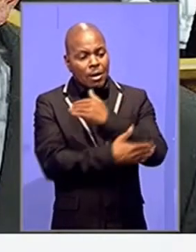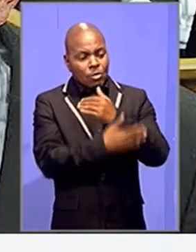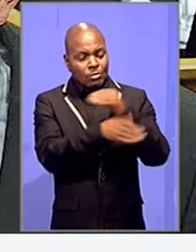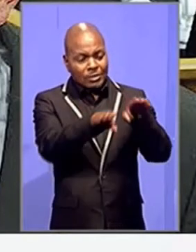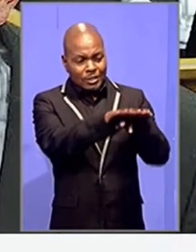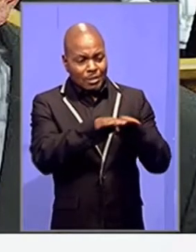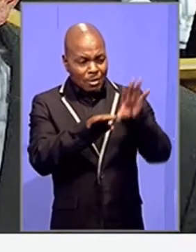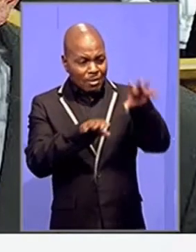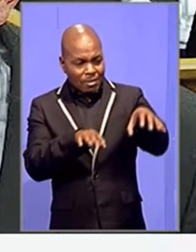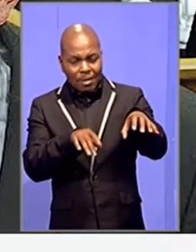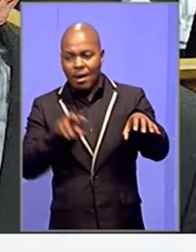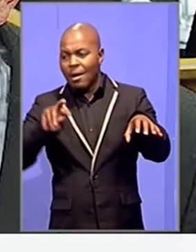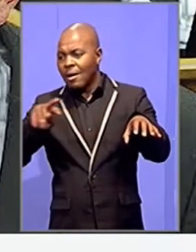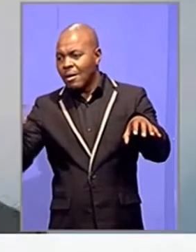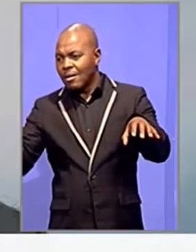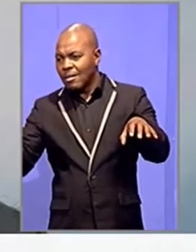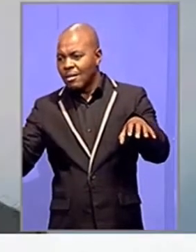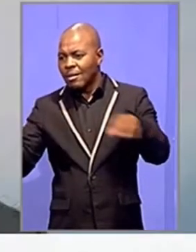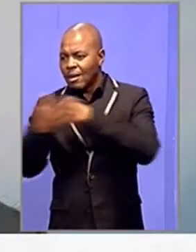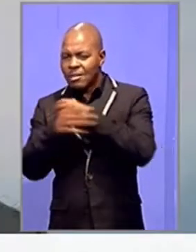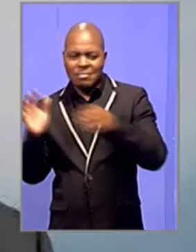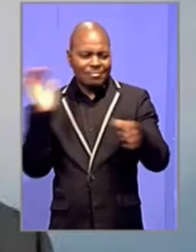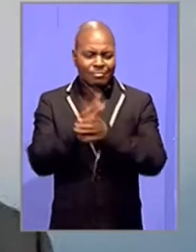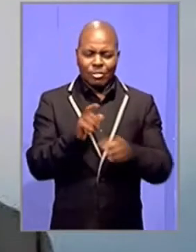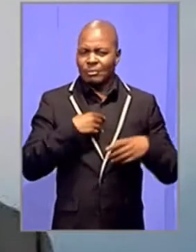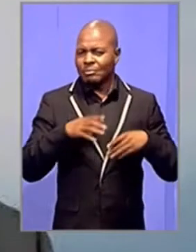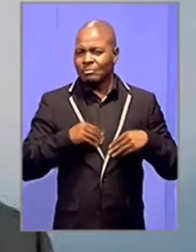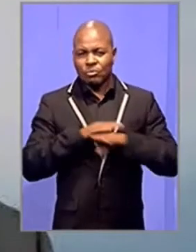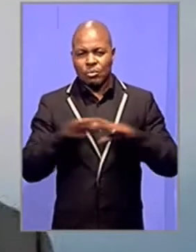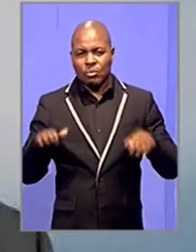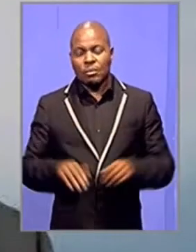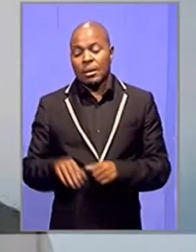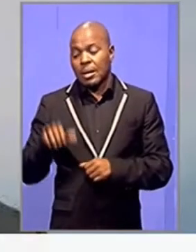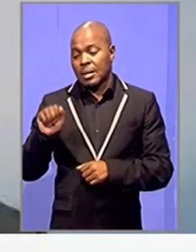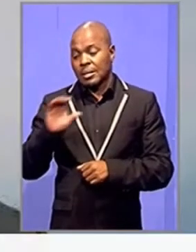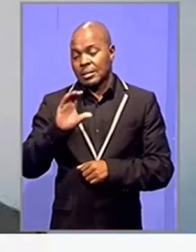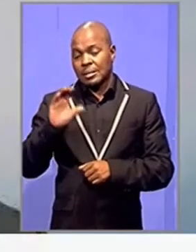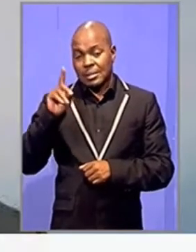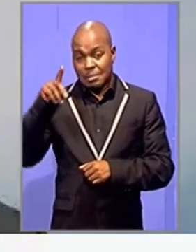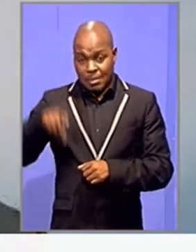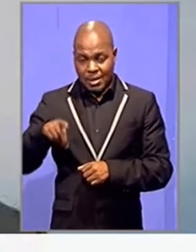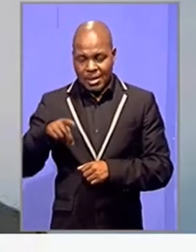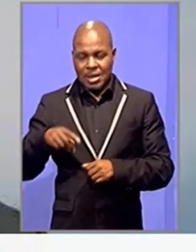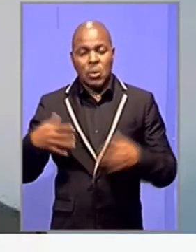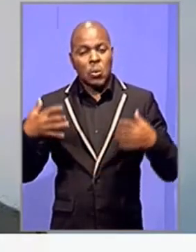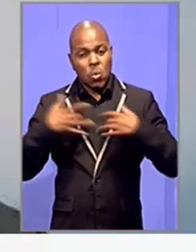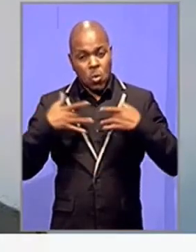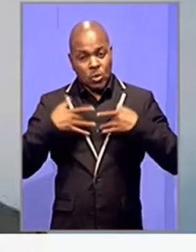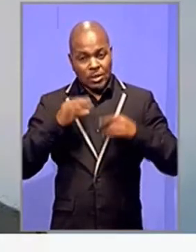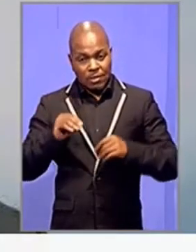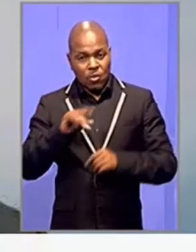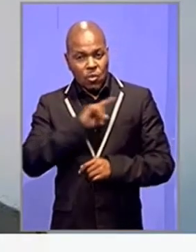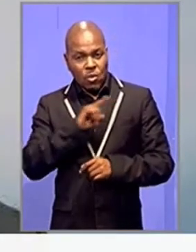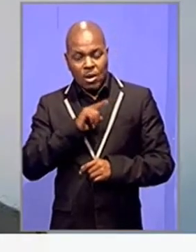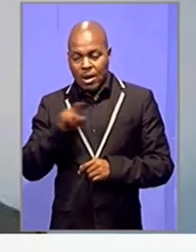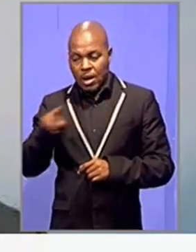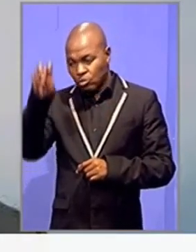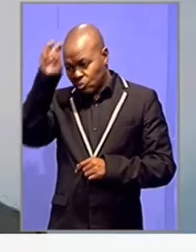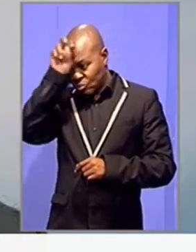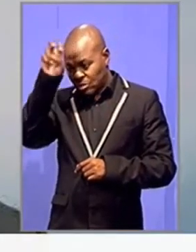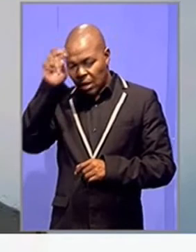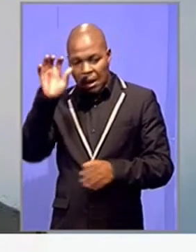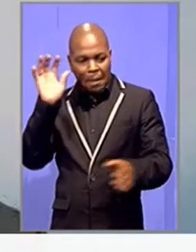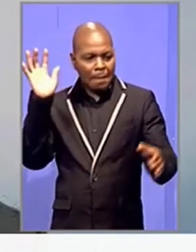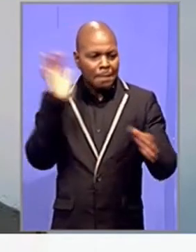democracy by another power. The ACDP is very concerned about what appears to be Russia's